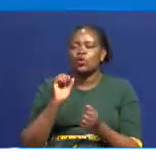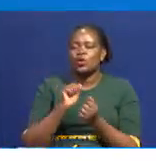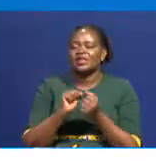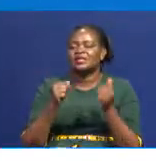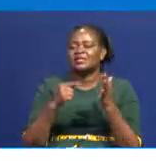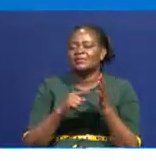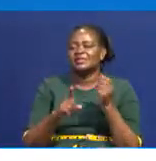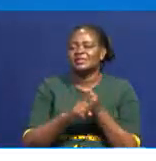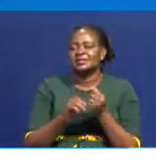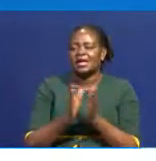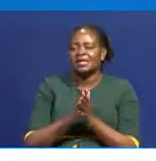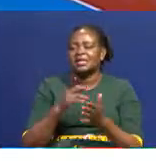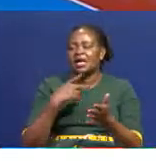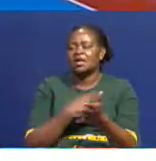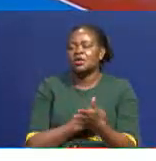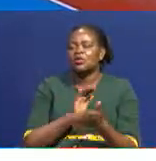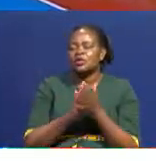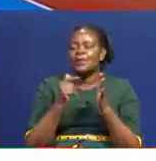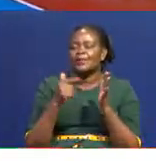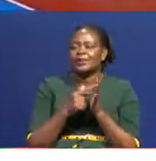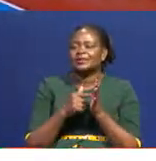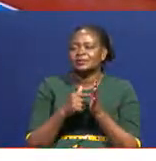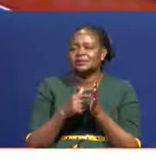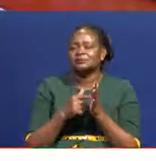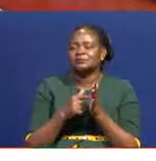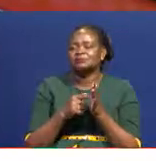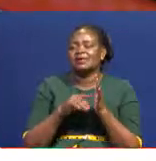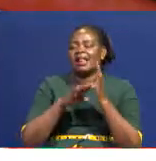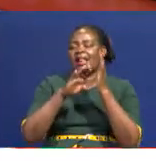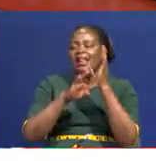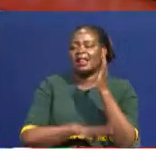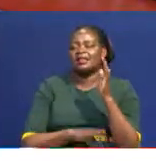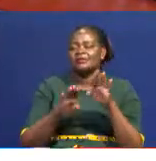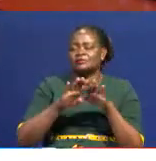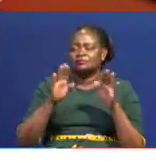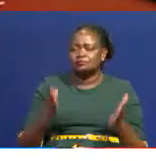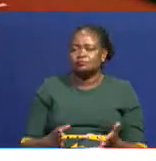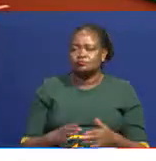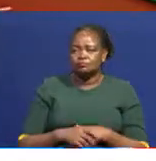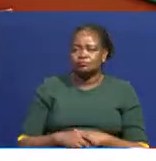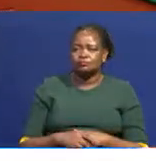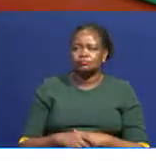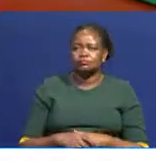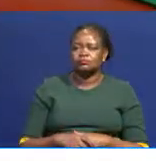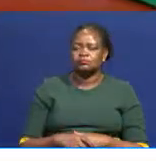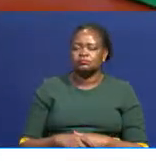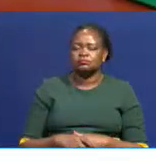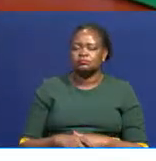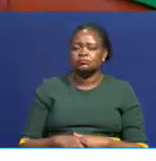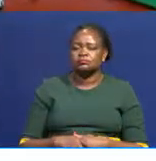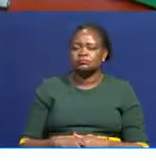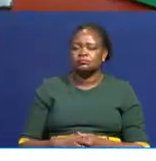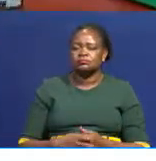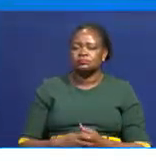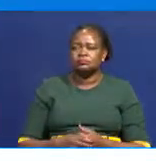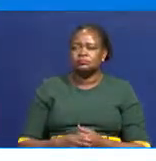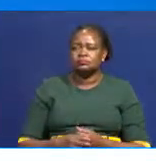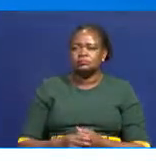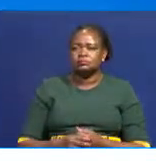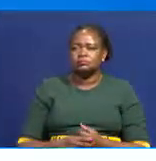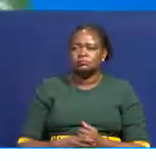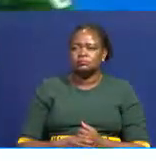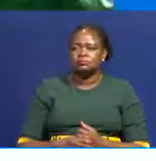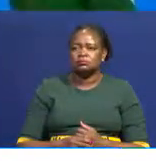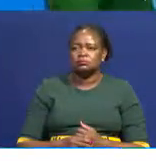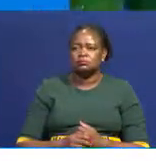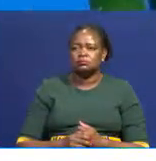6 points, while Ghana without a point to sit at the bottom of the table. Surely an opportunity, and what a goal that is by Zambia.